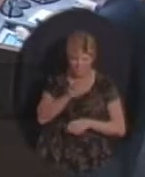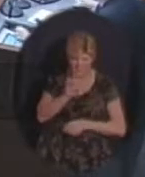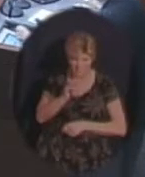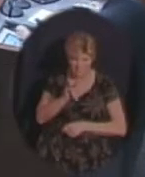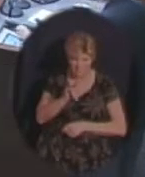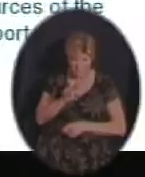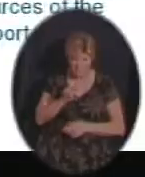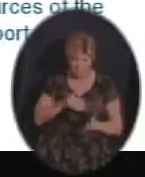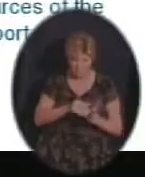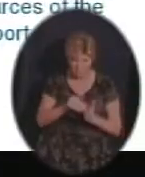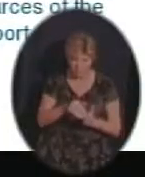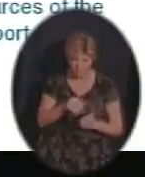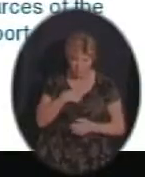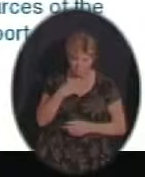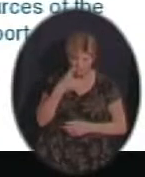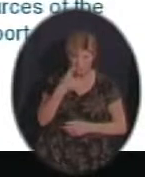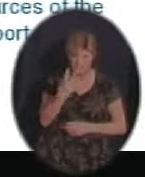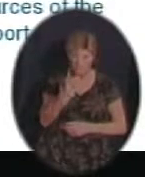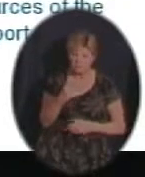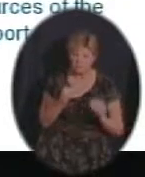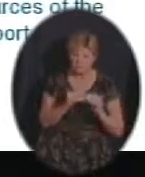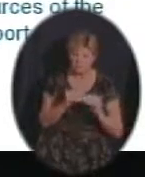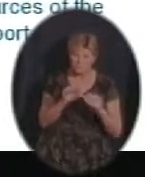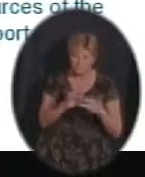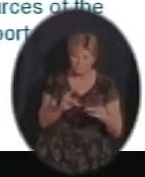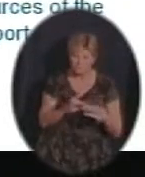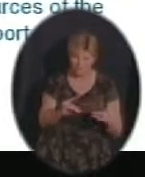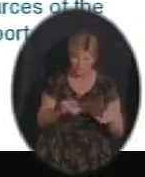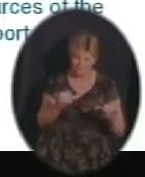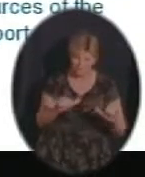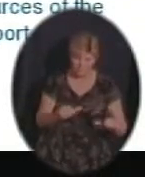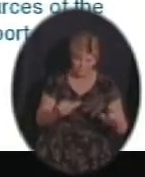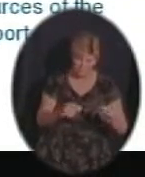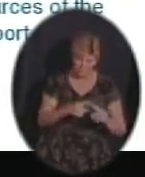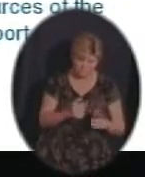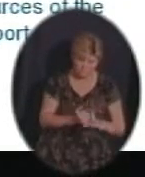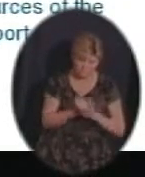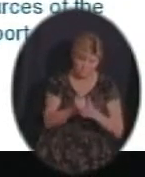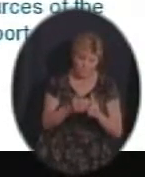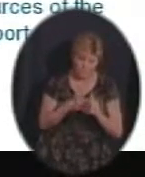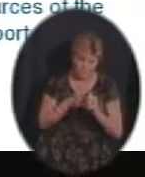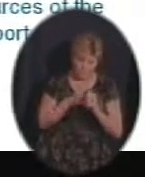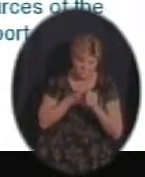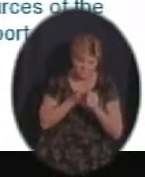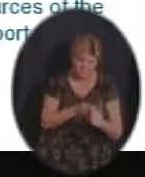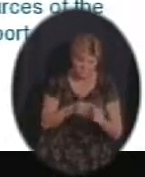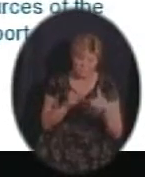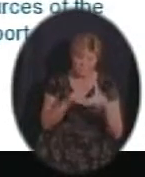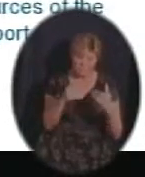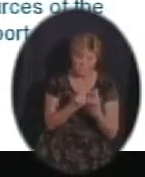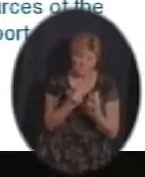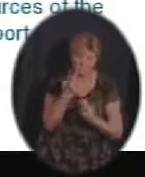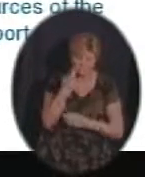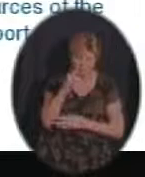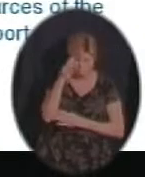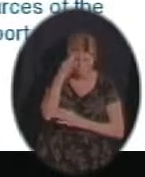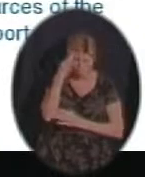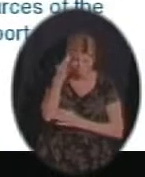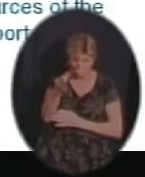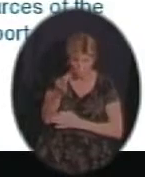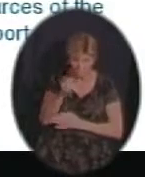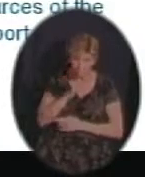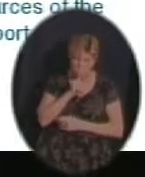I do have two other comments here real quick. The ability to help guide the district for the future. This was a huge issue. I think Larry Spots brought this